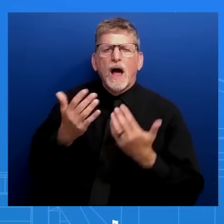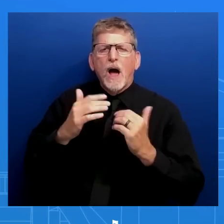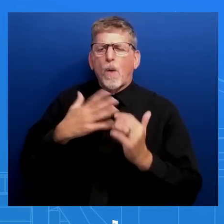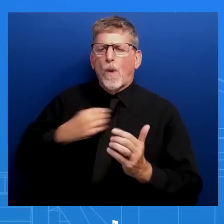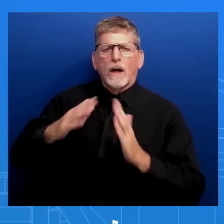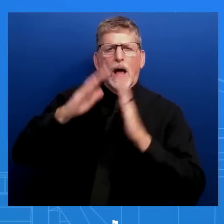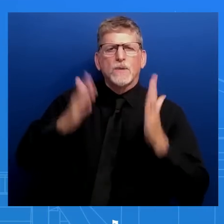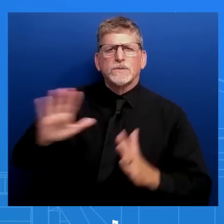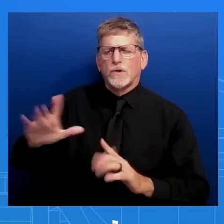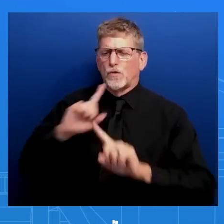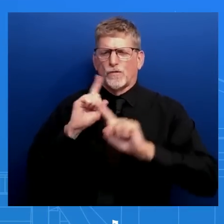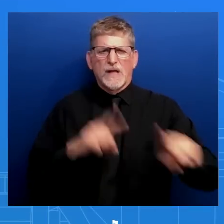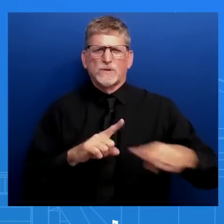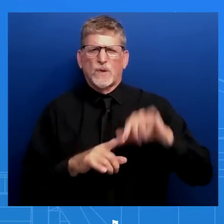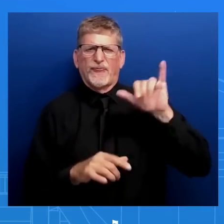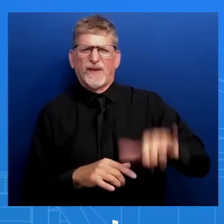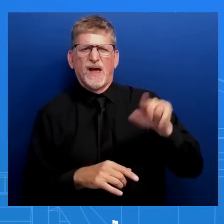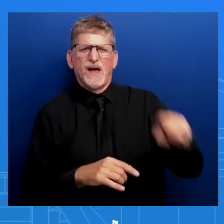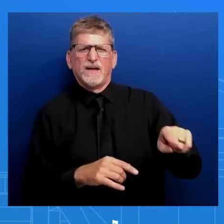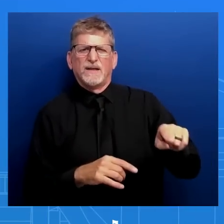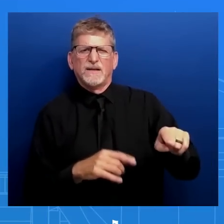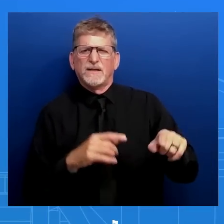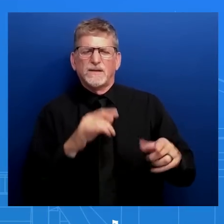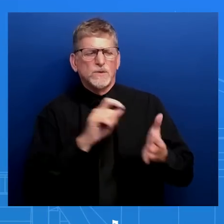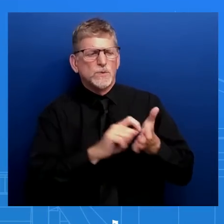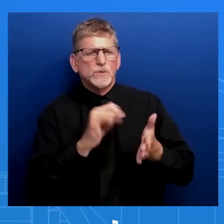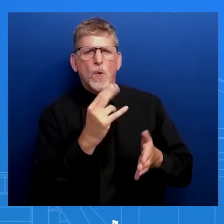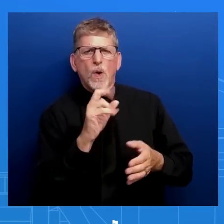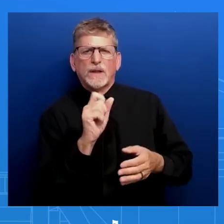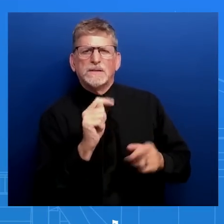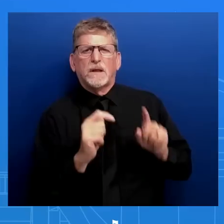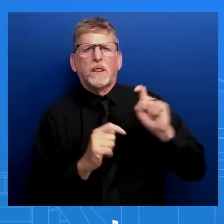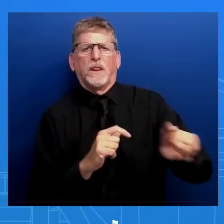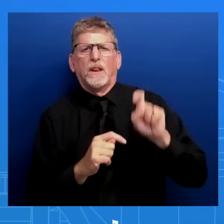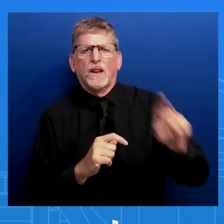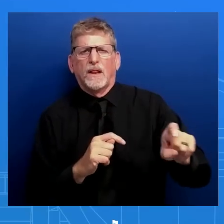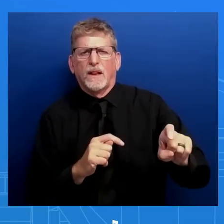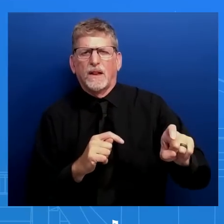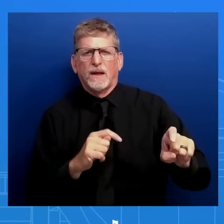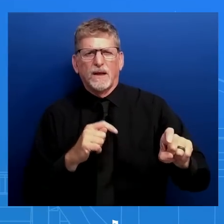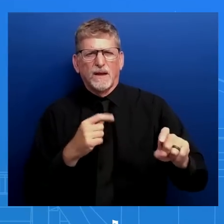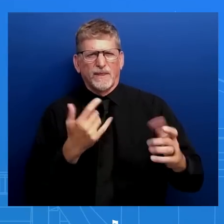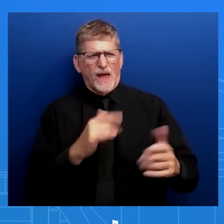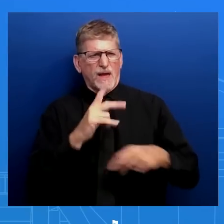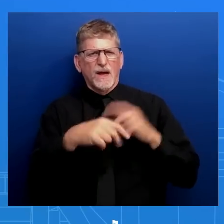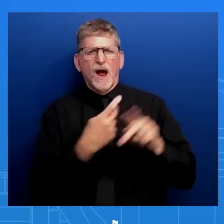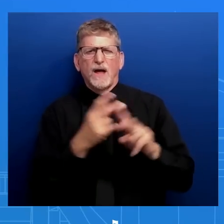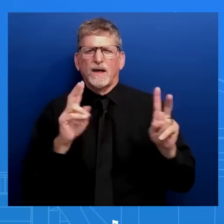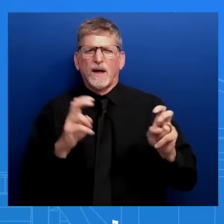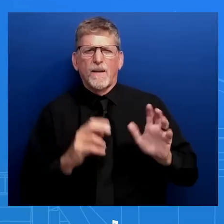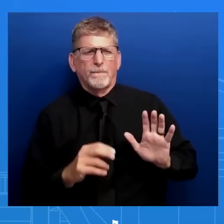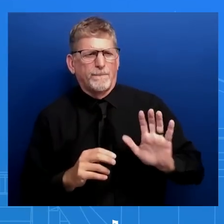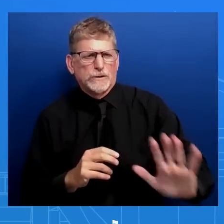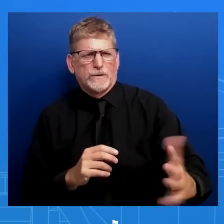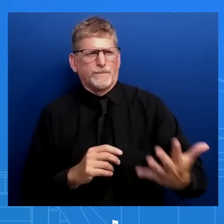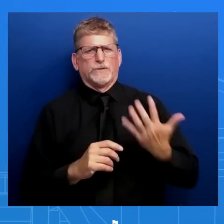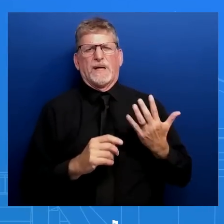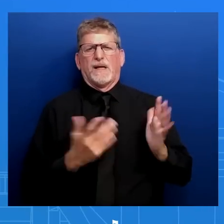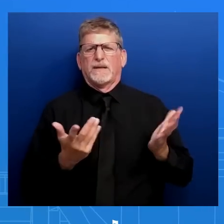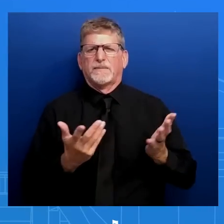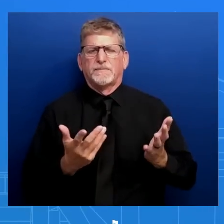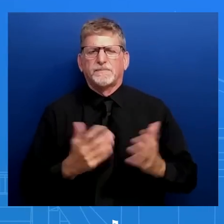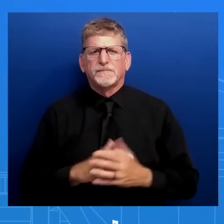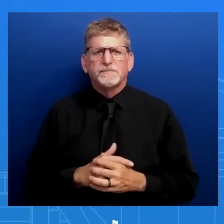question to a Democratic leader is getting that kind of pushback. We're aware of the reports of that harassment. It's unacceptable, and